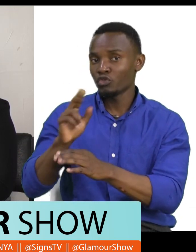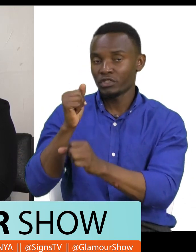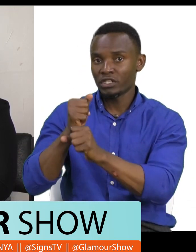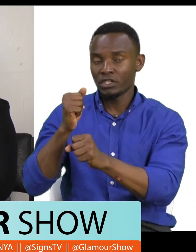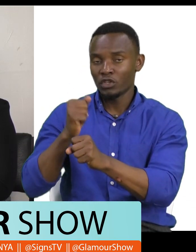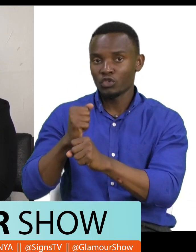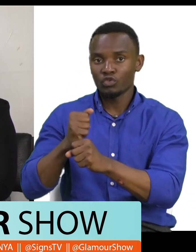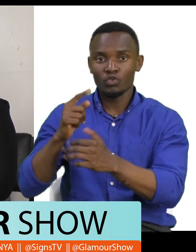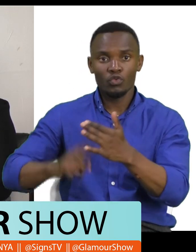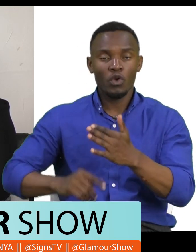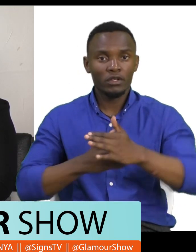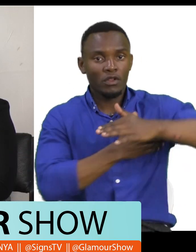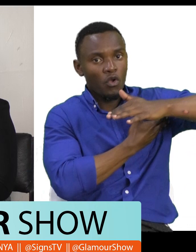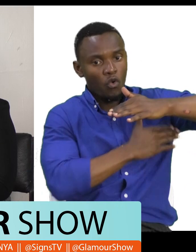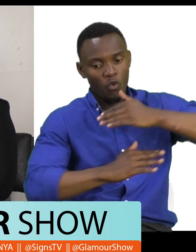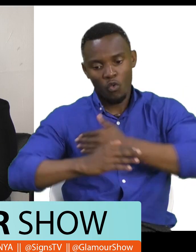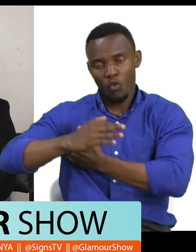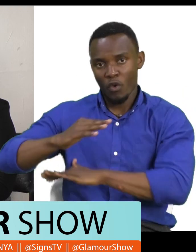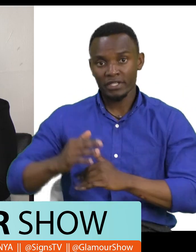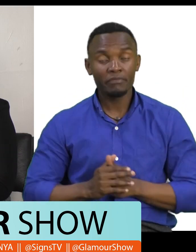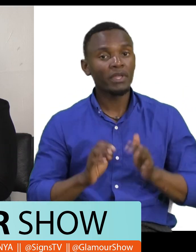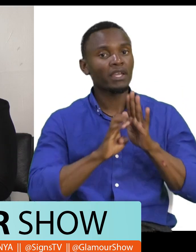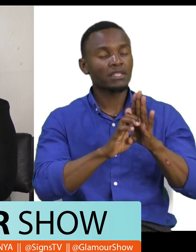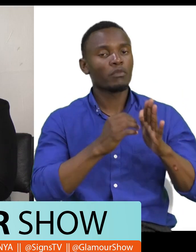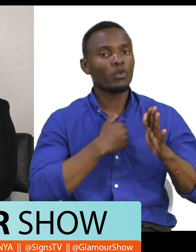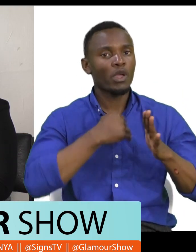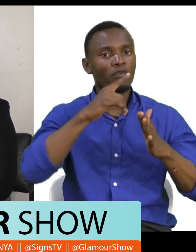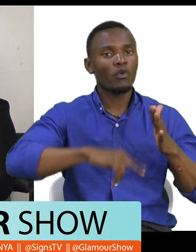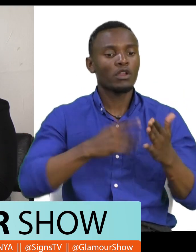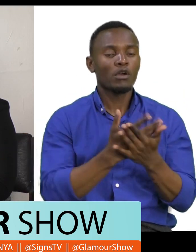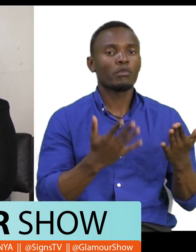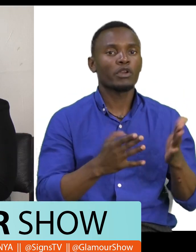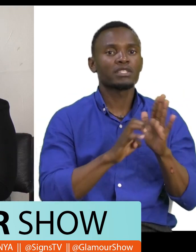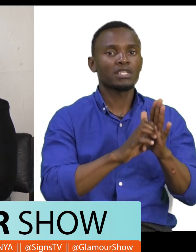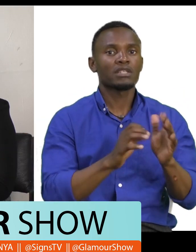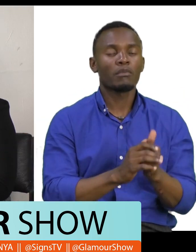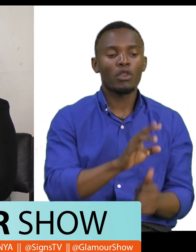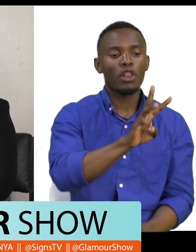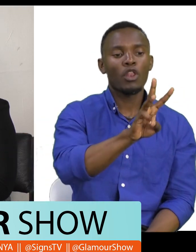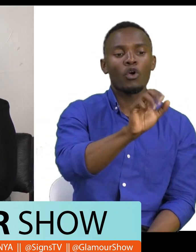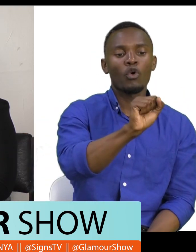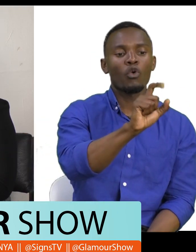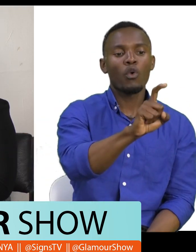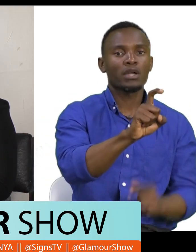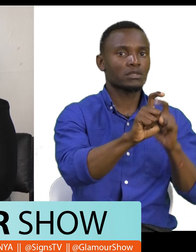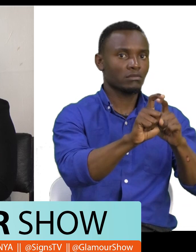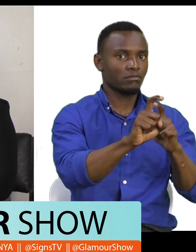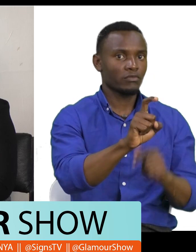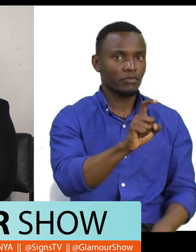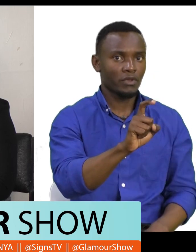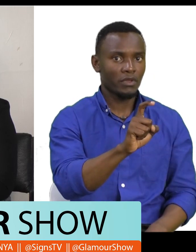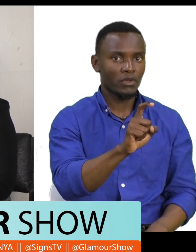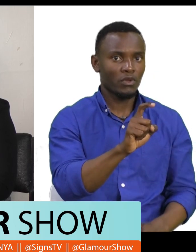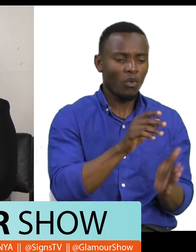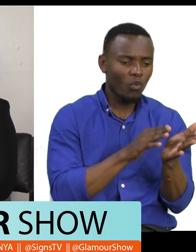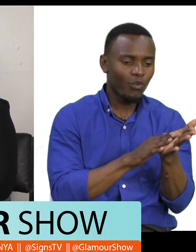used when carrying out that service. So, for example, we have a product like wax itself. We